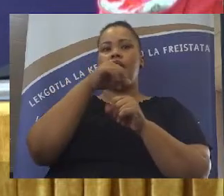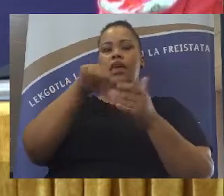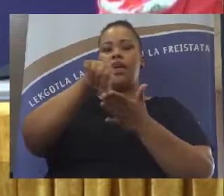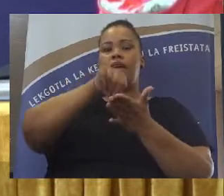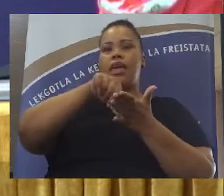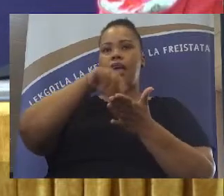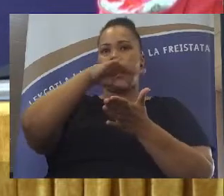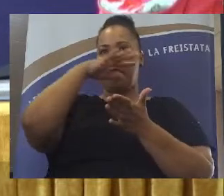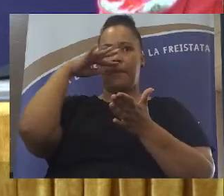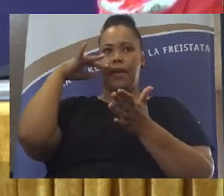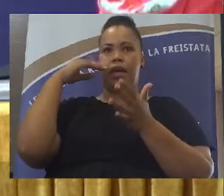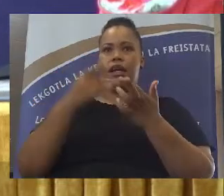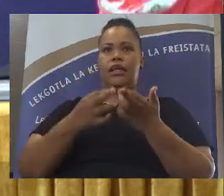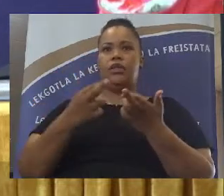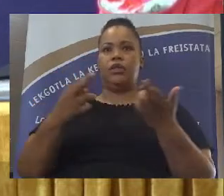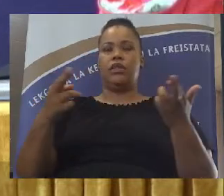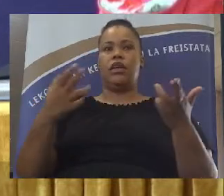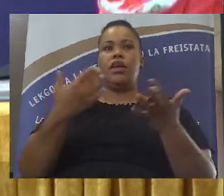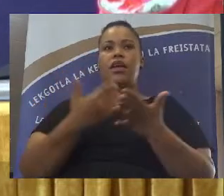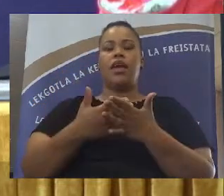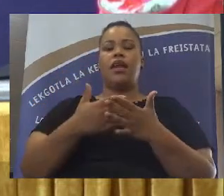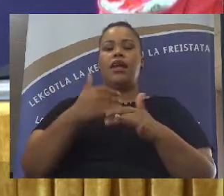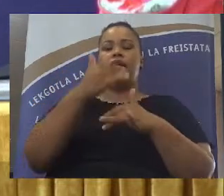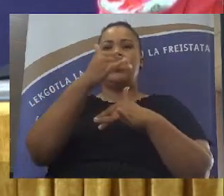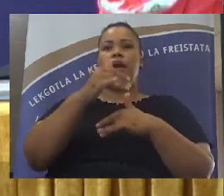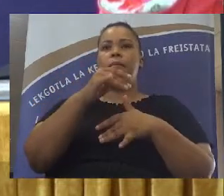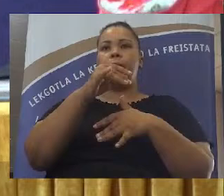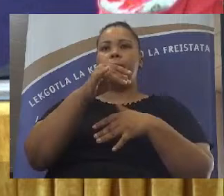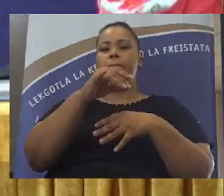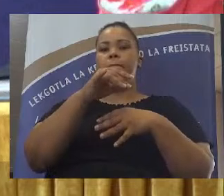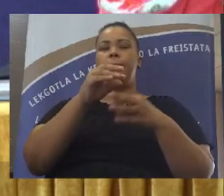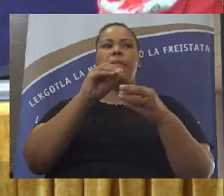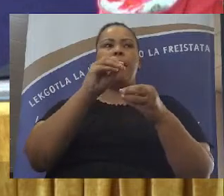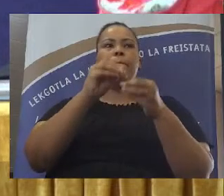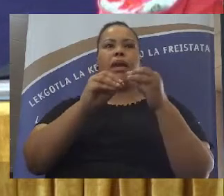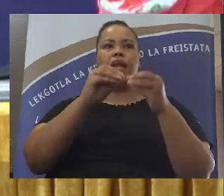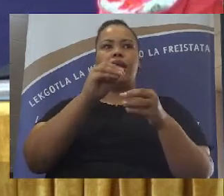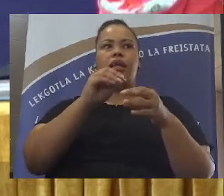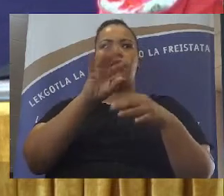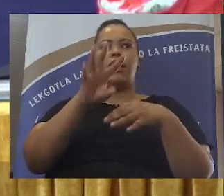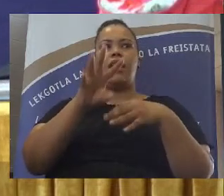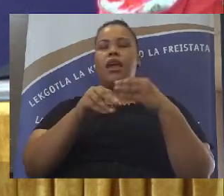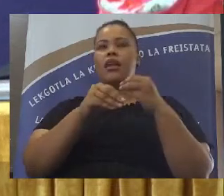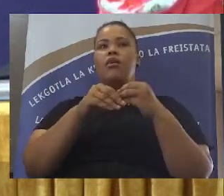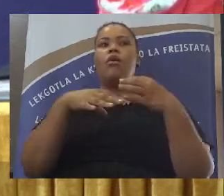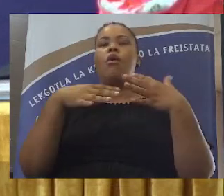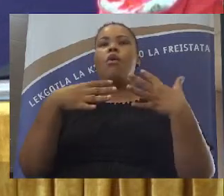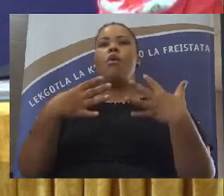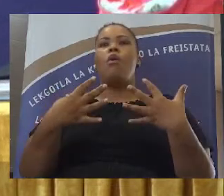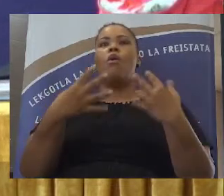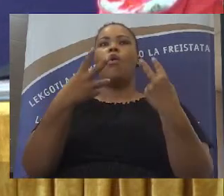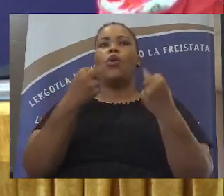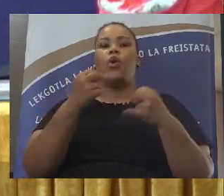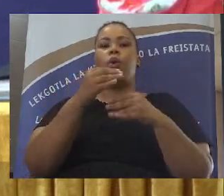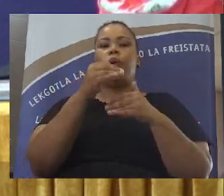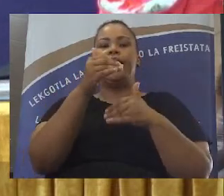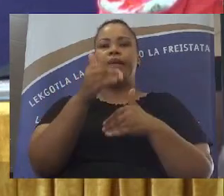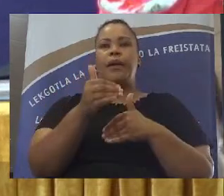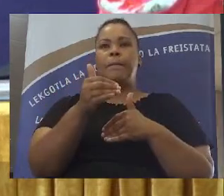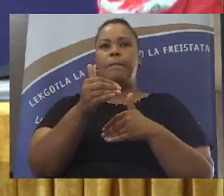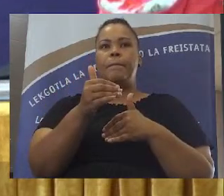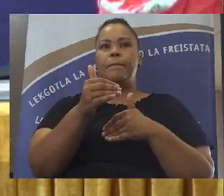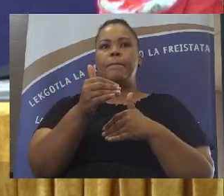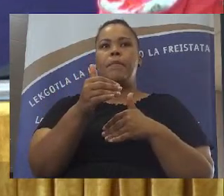amend an existing term and condition of the petroleum right, or insert a new term